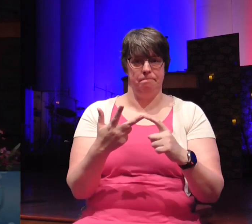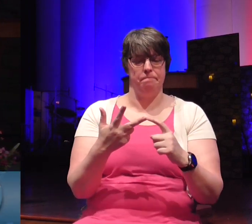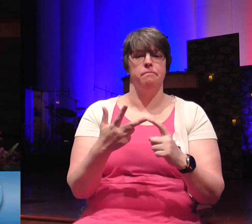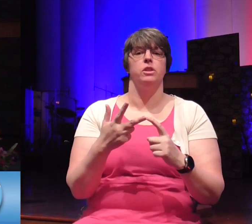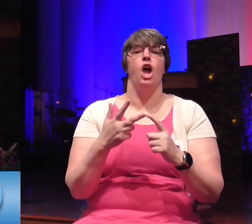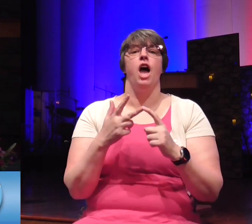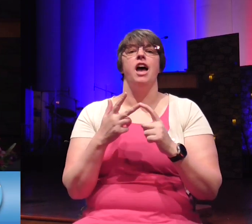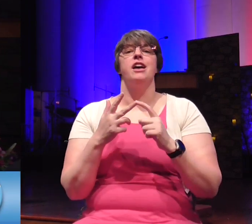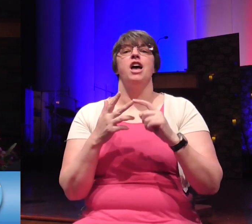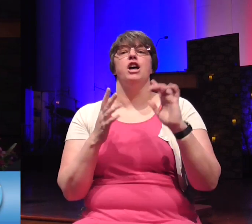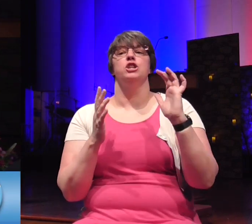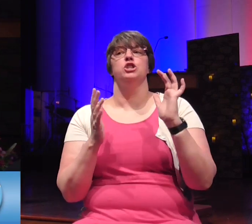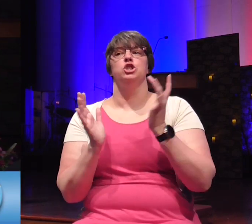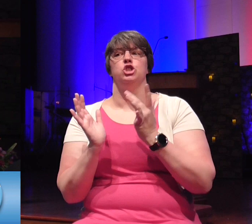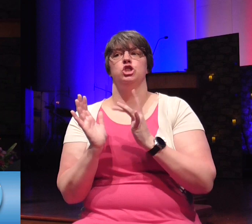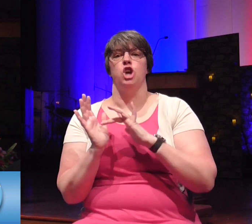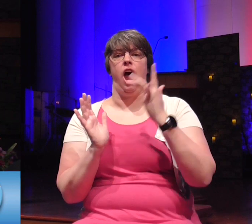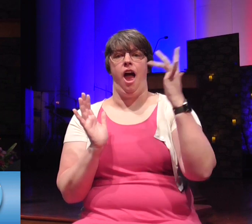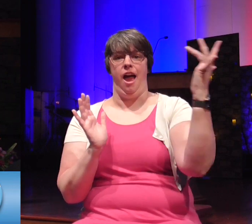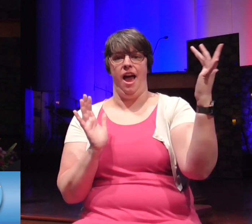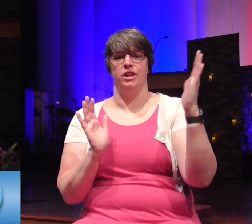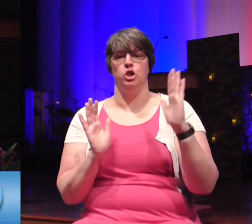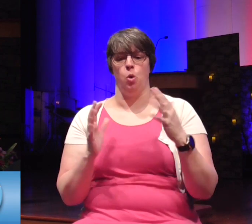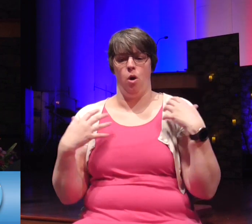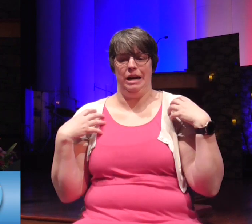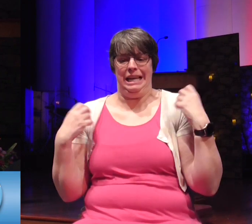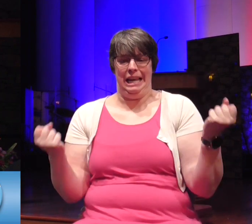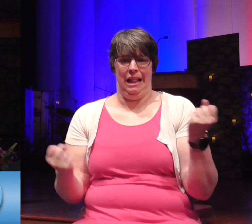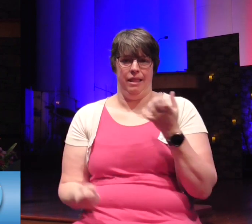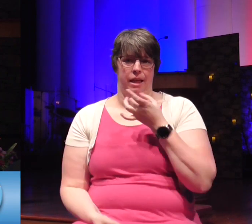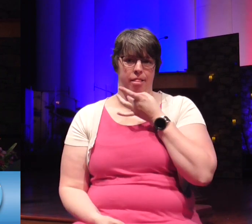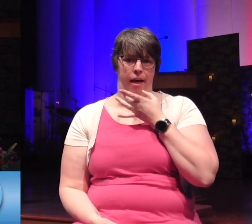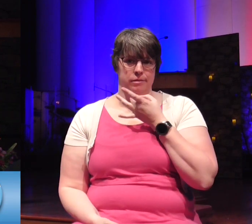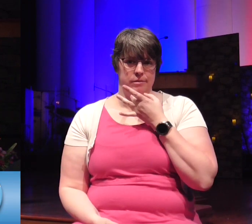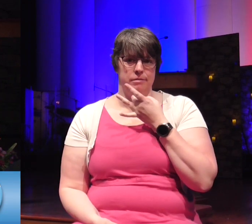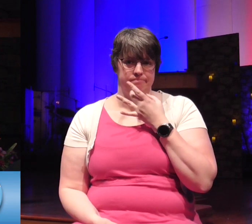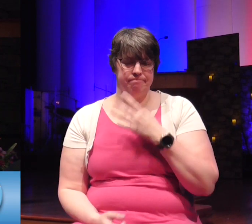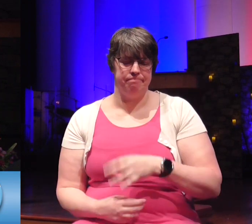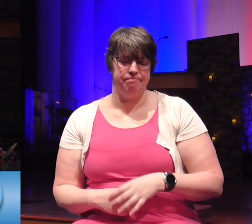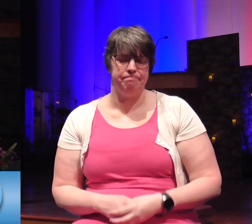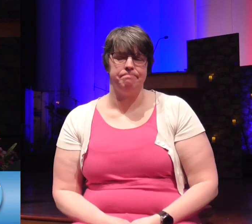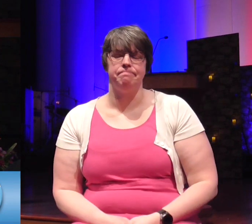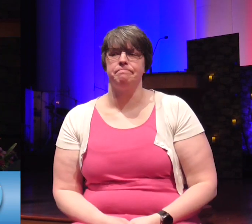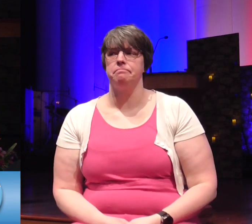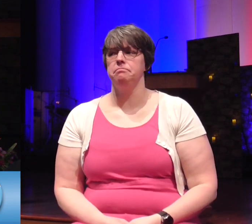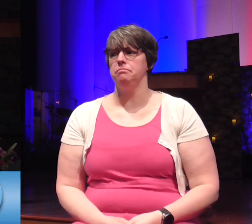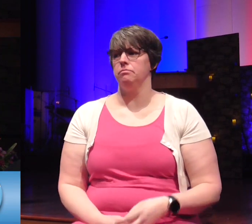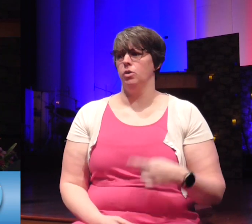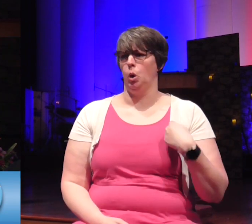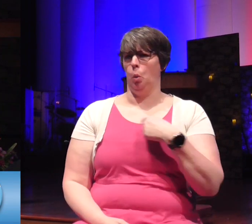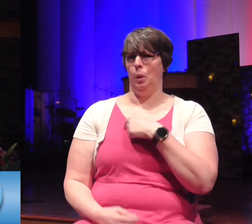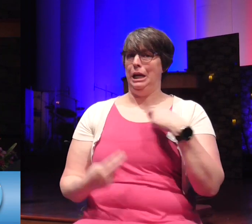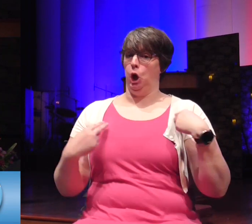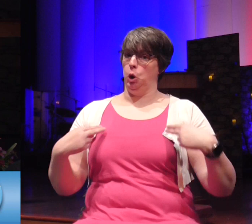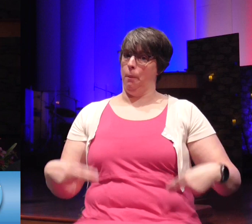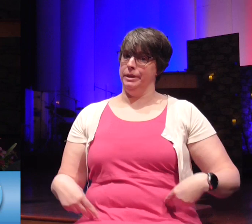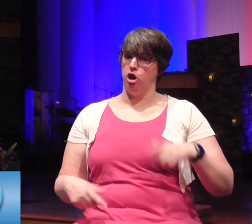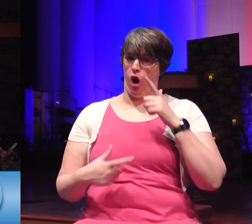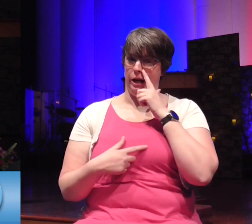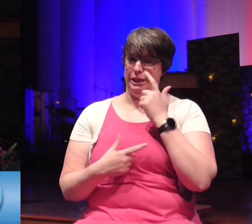shine your healing light. Shine your healing light. We humans are an interesting bunch